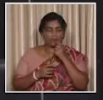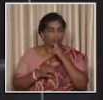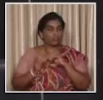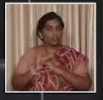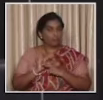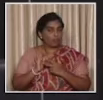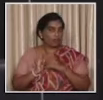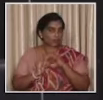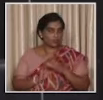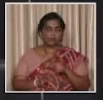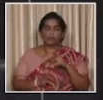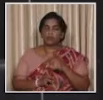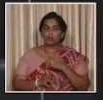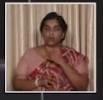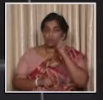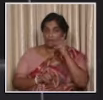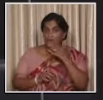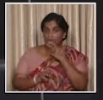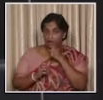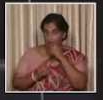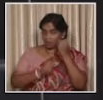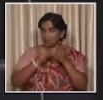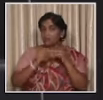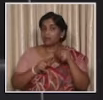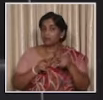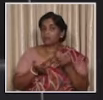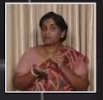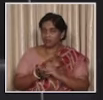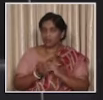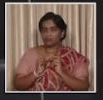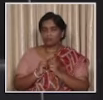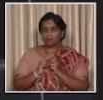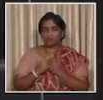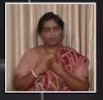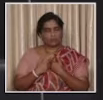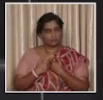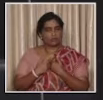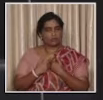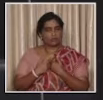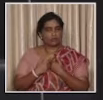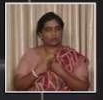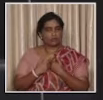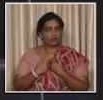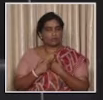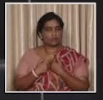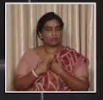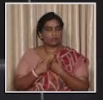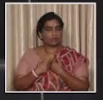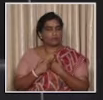have several other problems. We have Rugam Kitul issue in the Batiklo district.